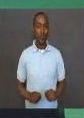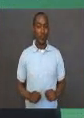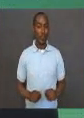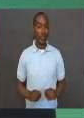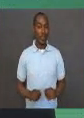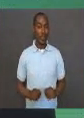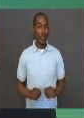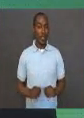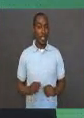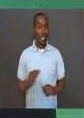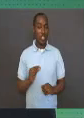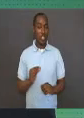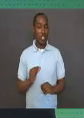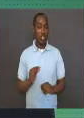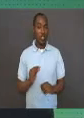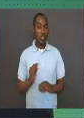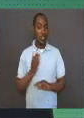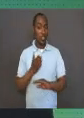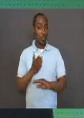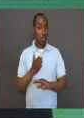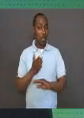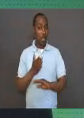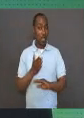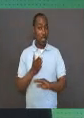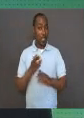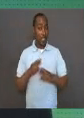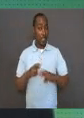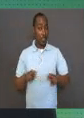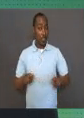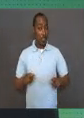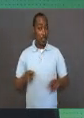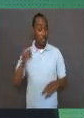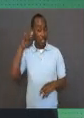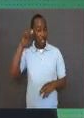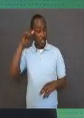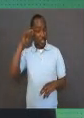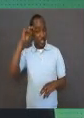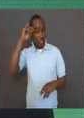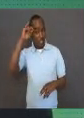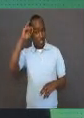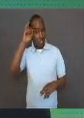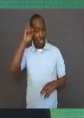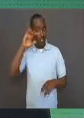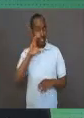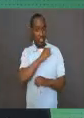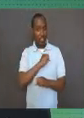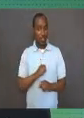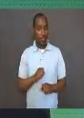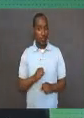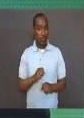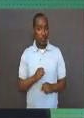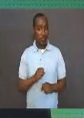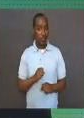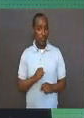After a few experiments, Jenner concluded that when a person is exposed